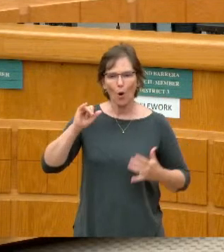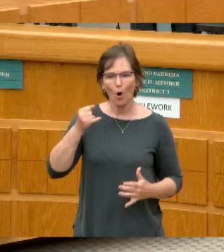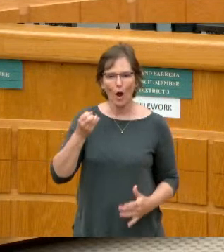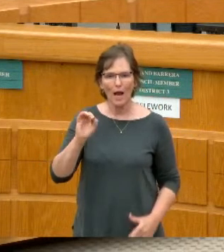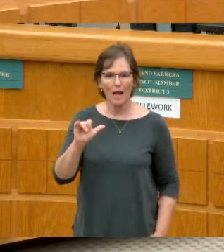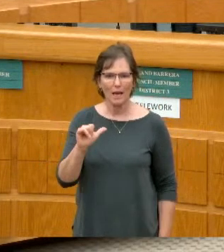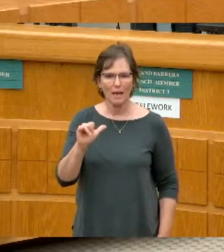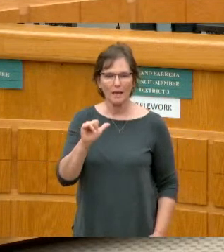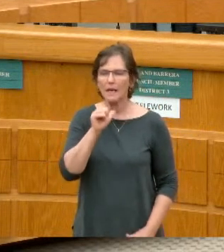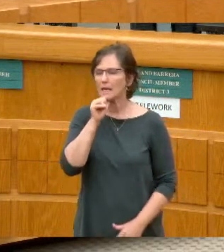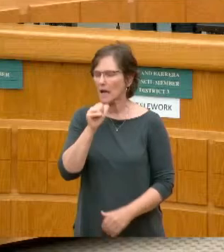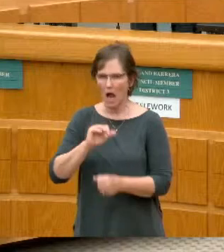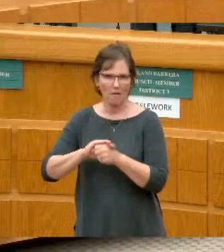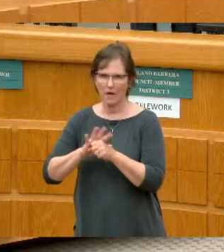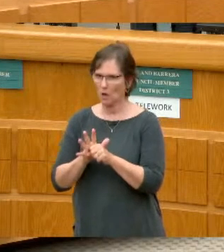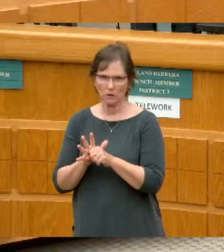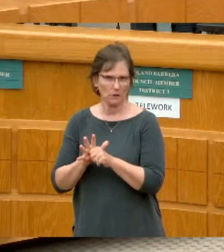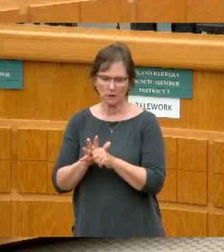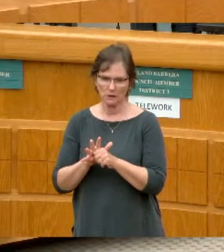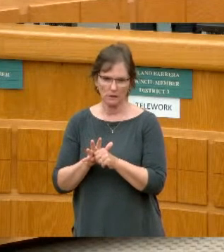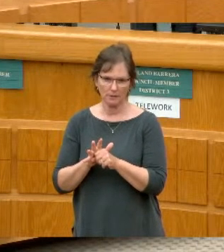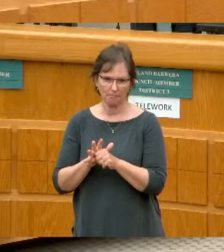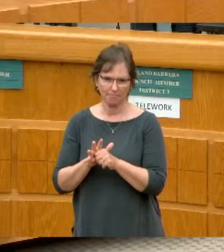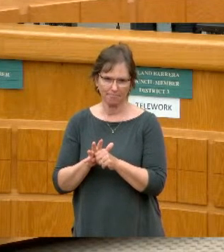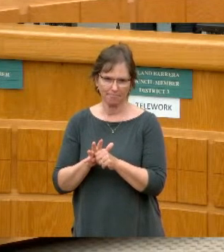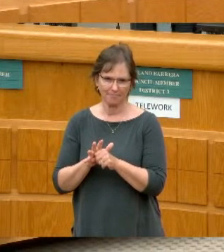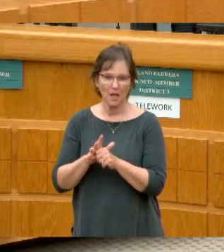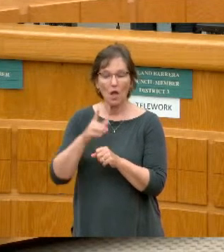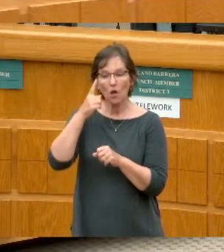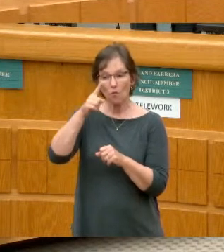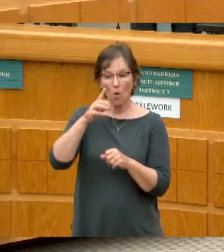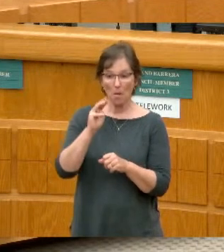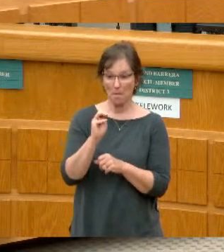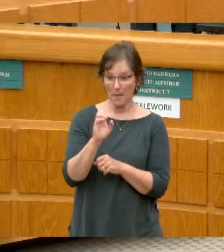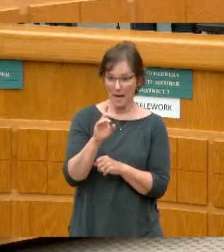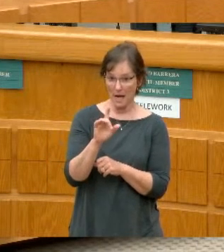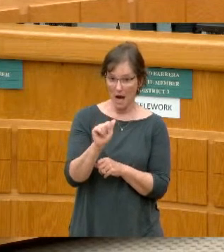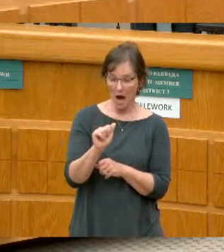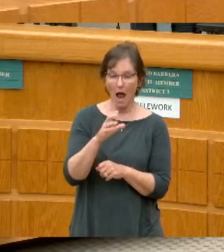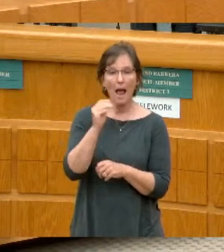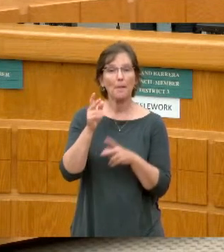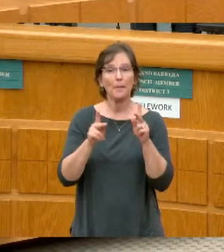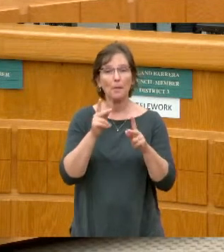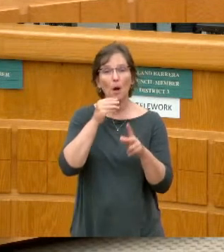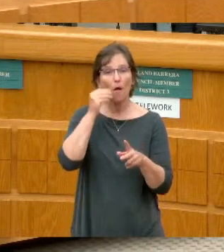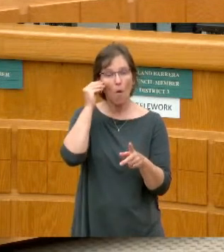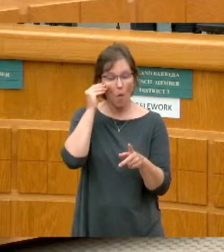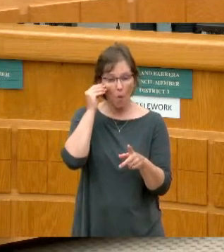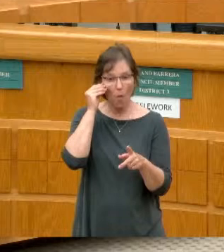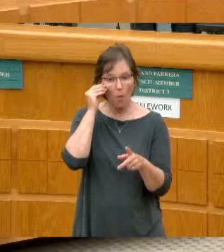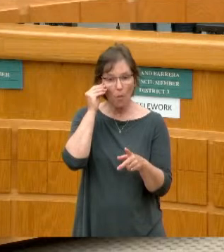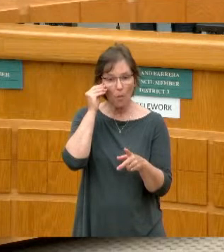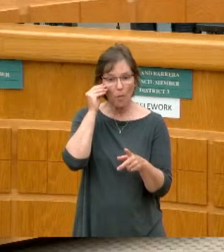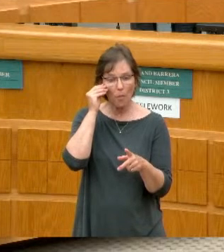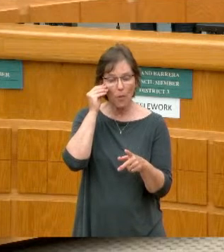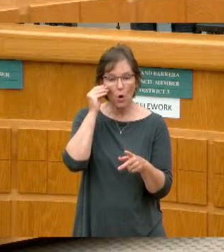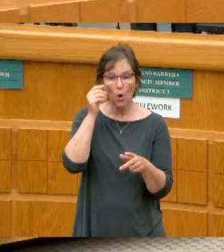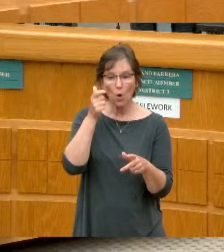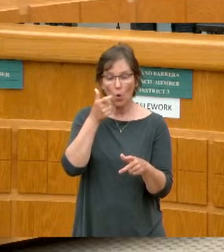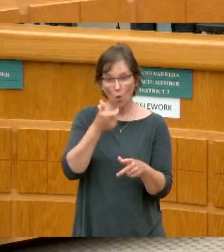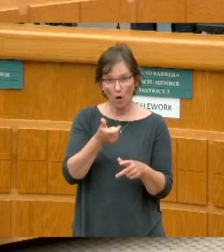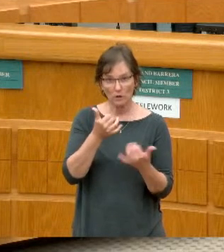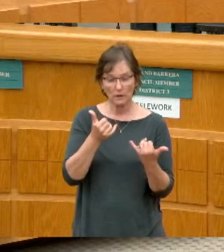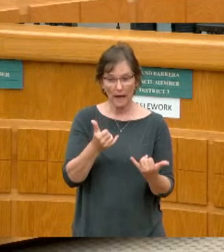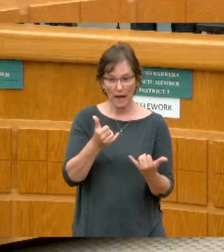shot, make a family holiday gathering plan so we can all be safe. And remember, we're going to spread